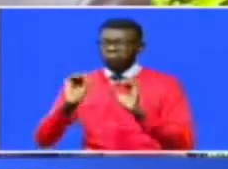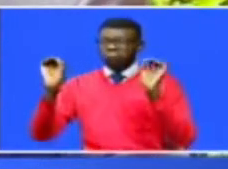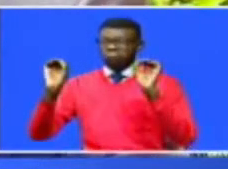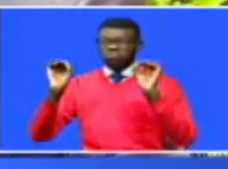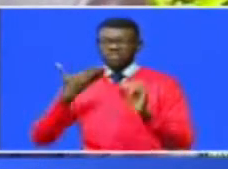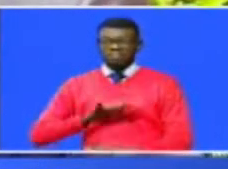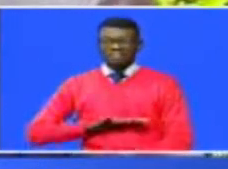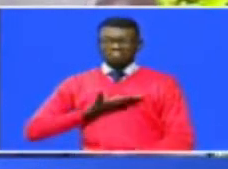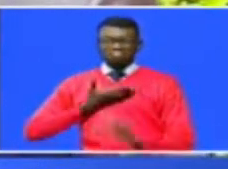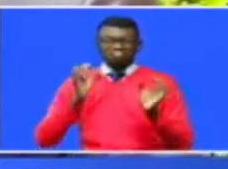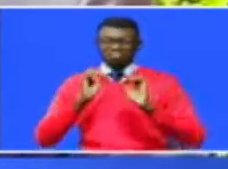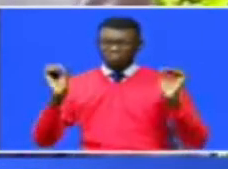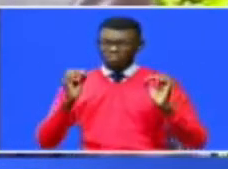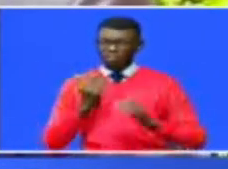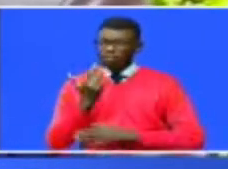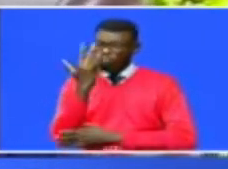tusikasirike, kwa sababu